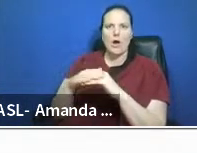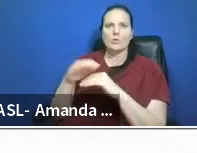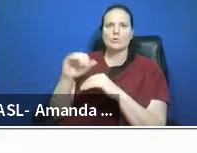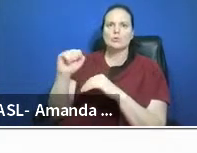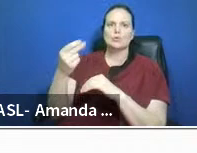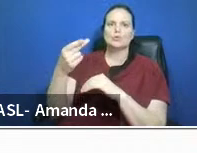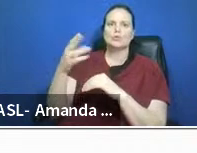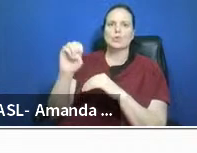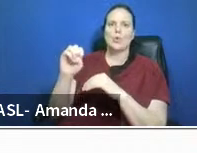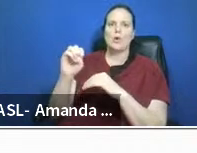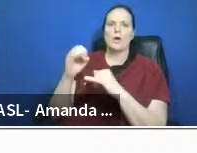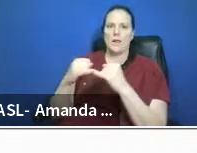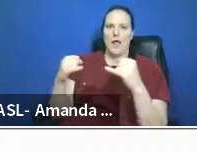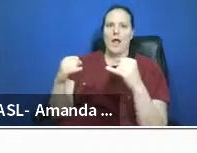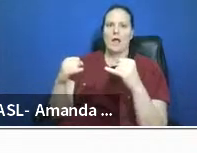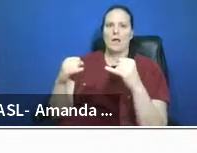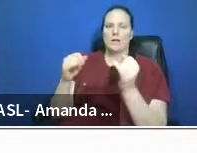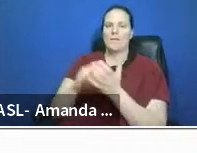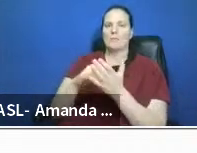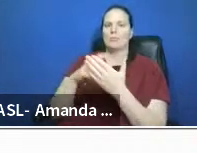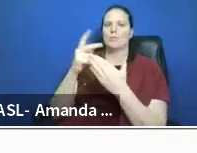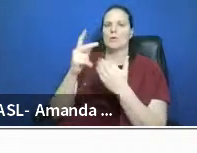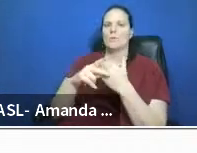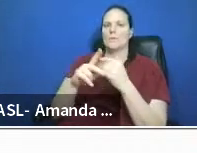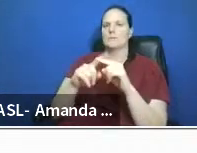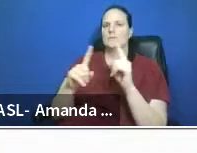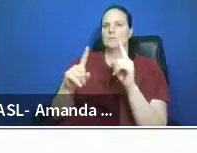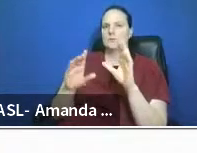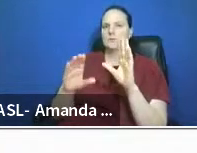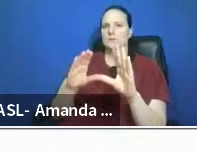shoreline, and then from there the program difference is